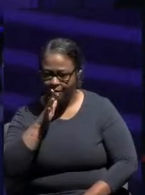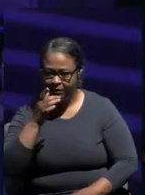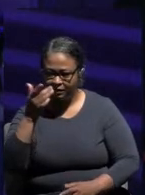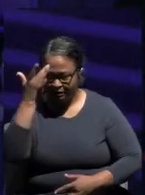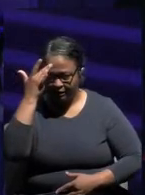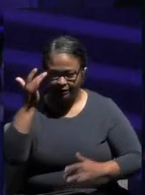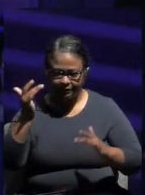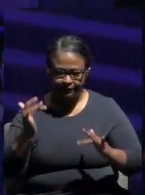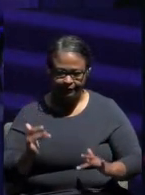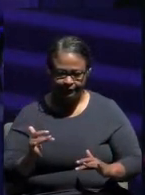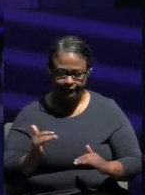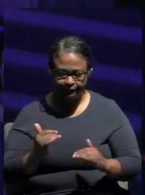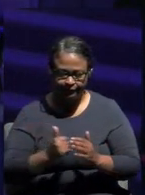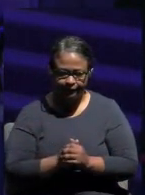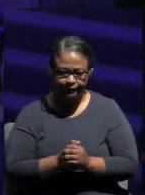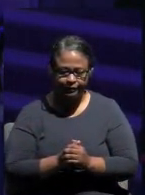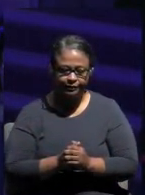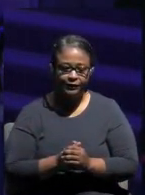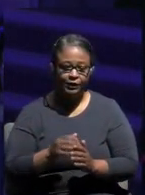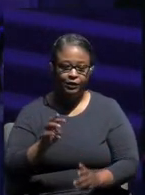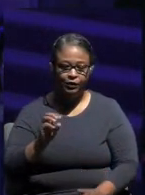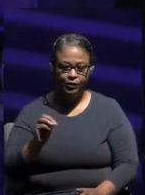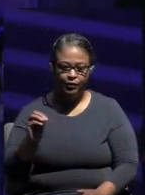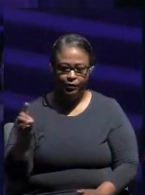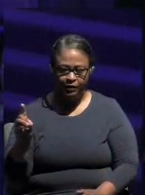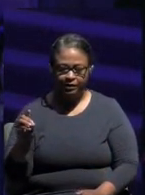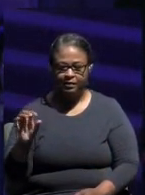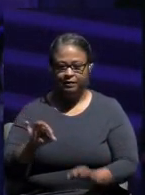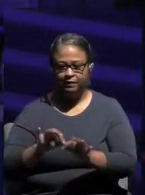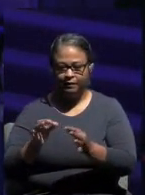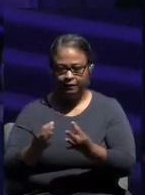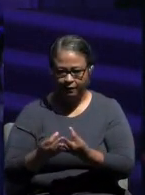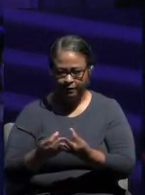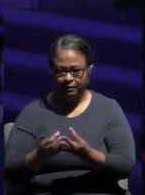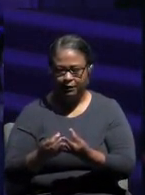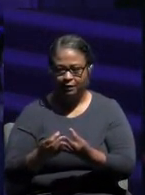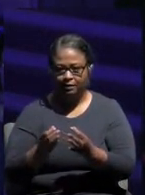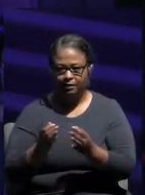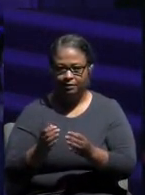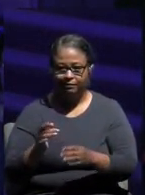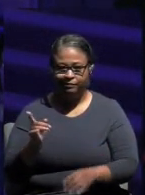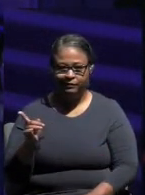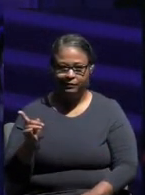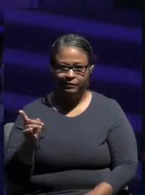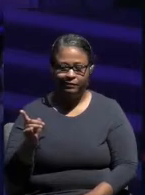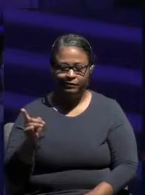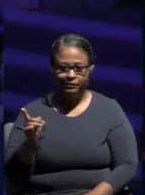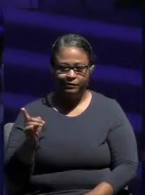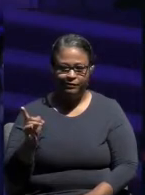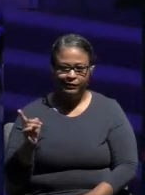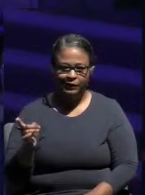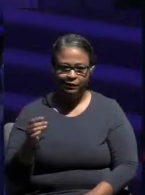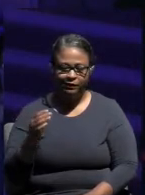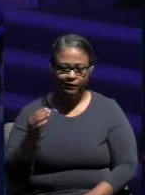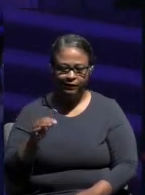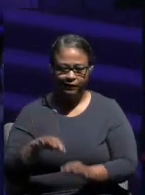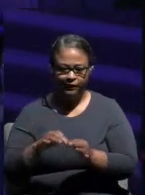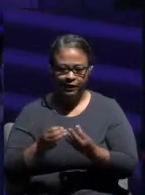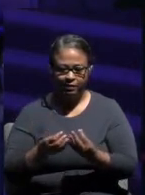families, as they have also suffered loss and death in their